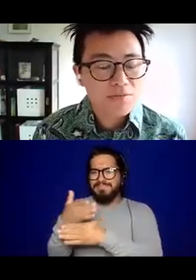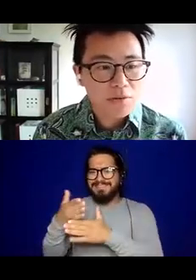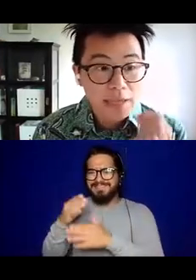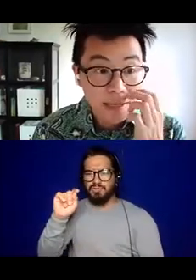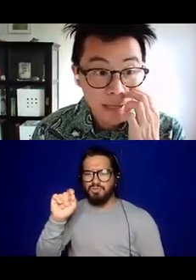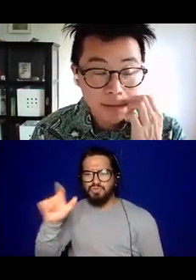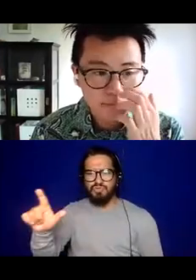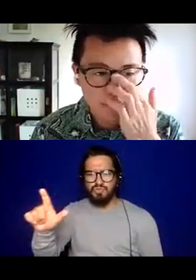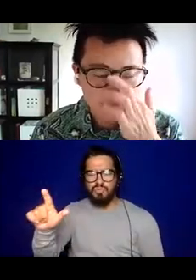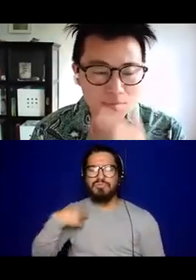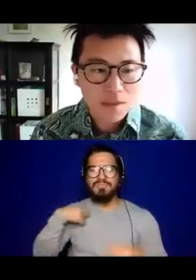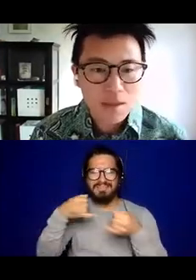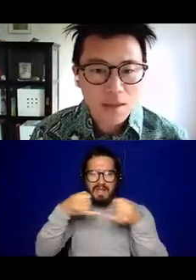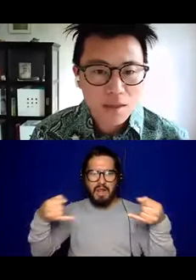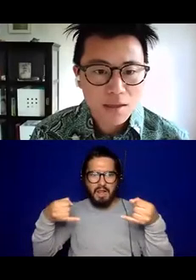it gives you a link.